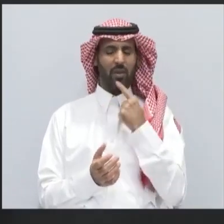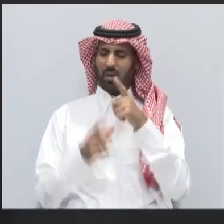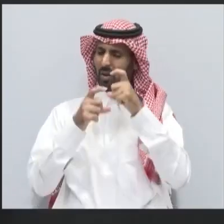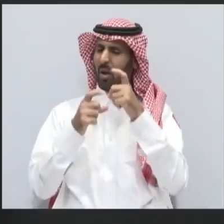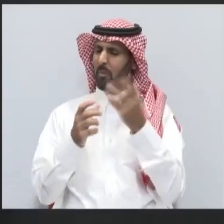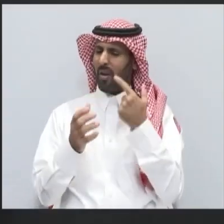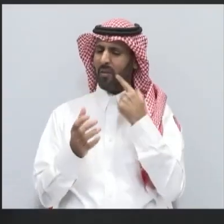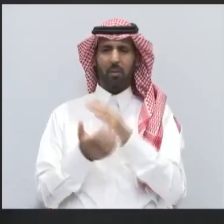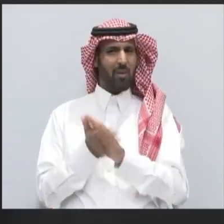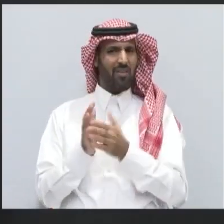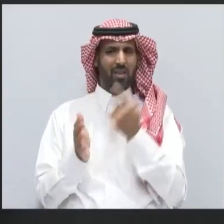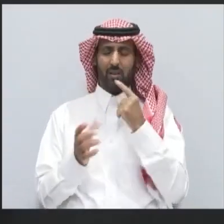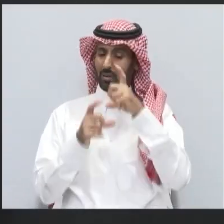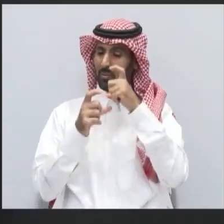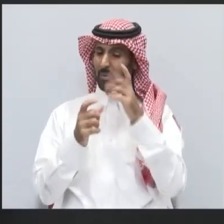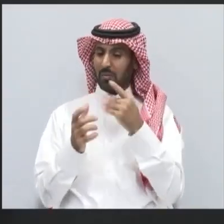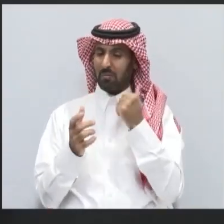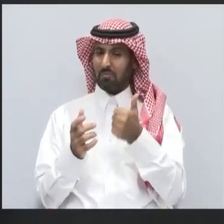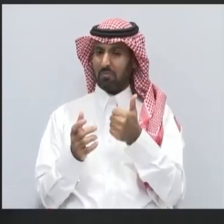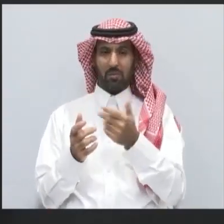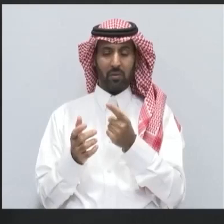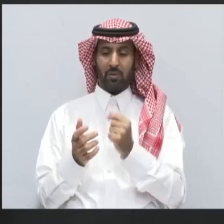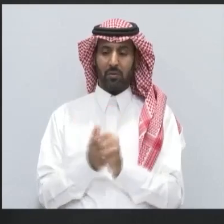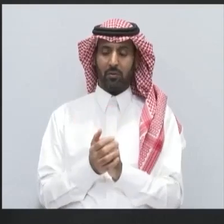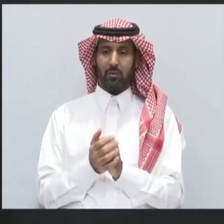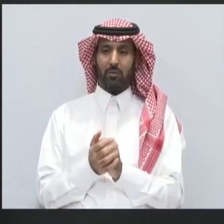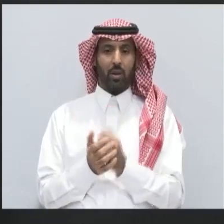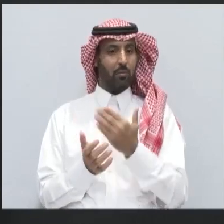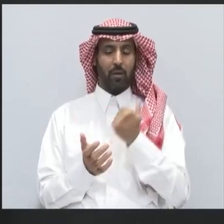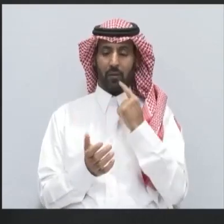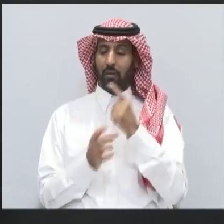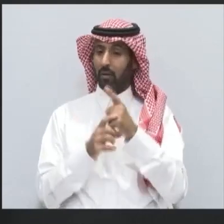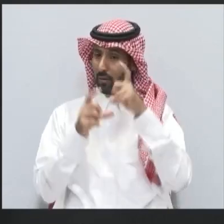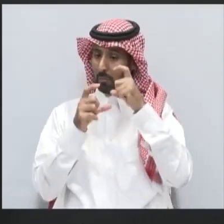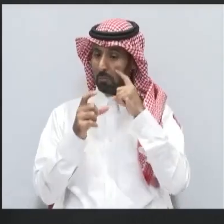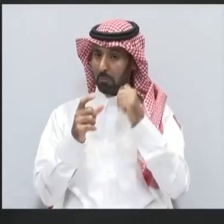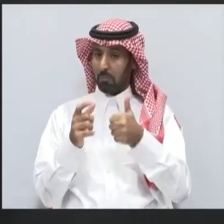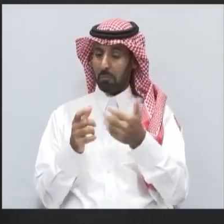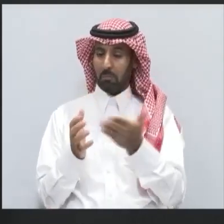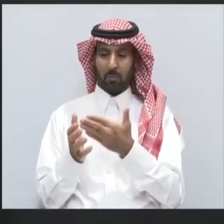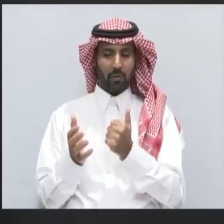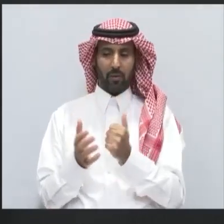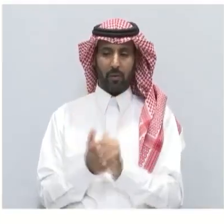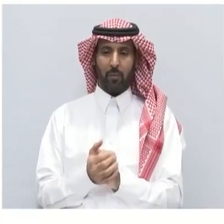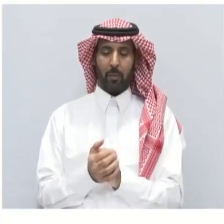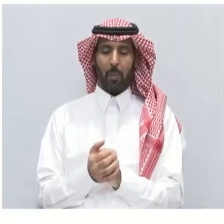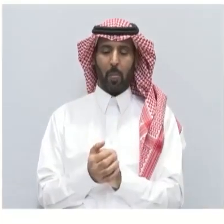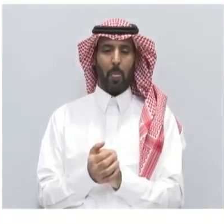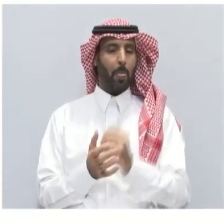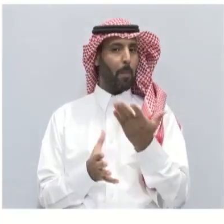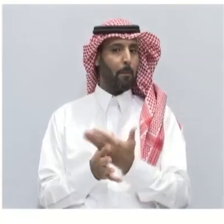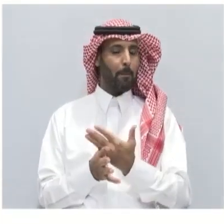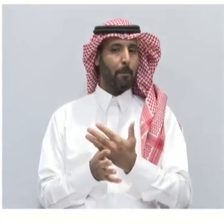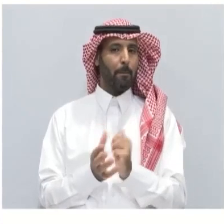he didn't give them any picture? He said, I don't have any good ones.